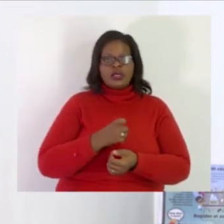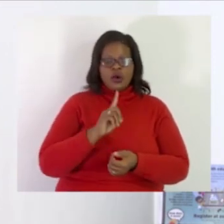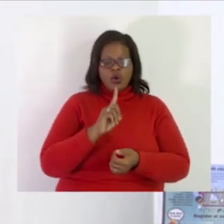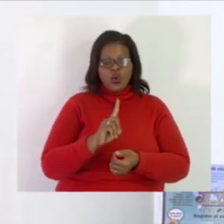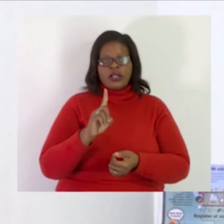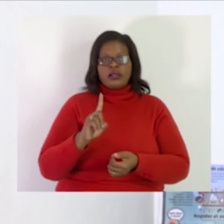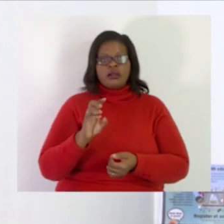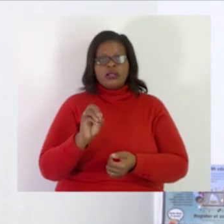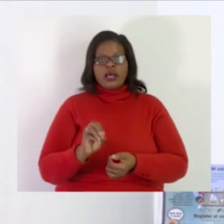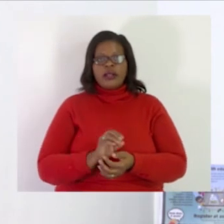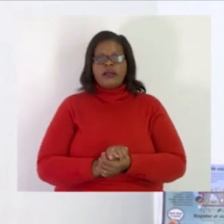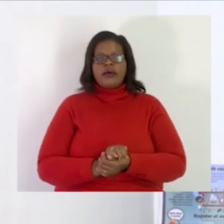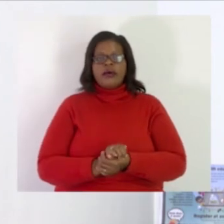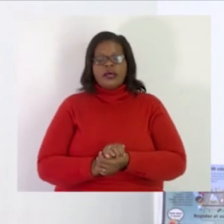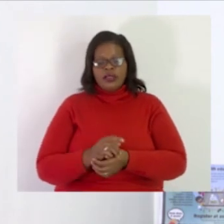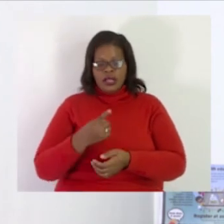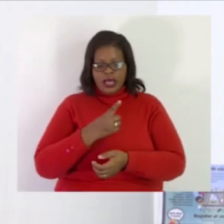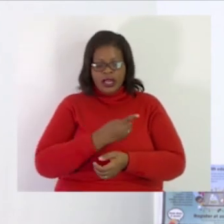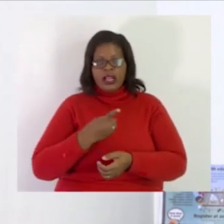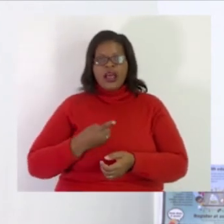11,110. We have